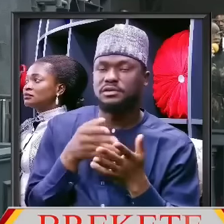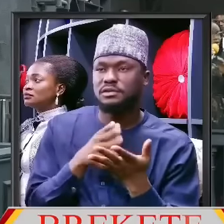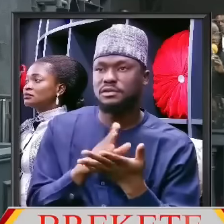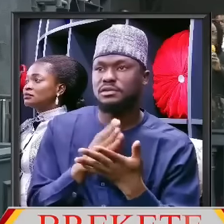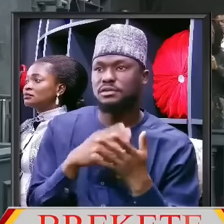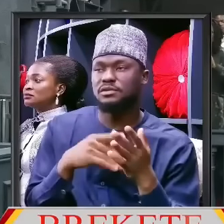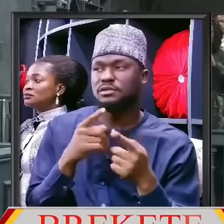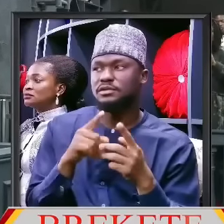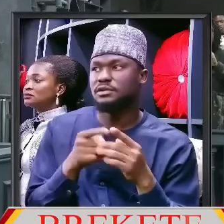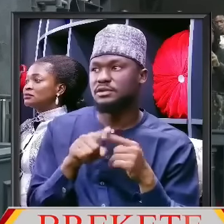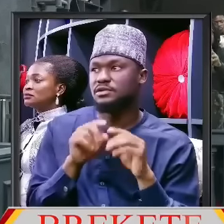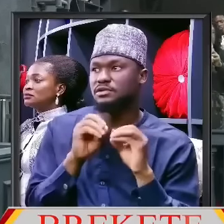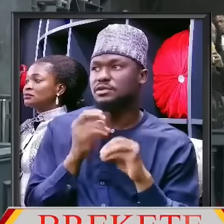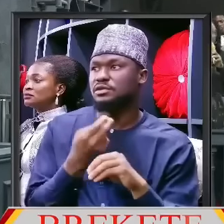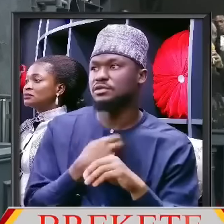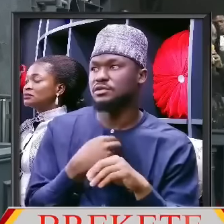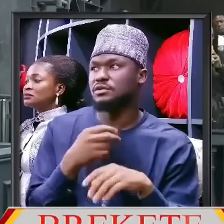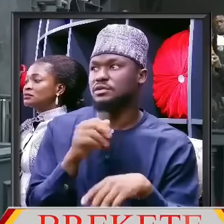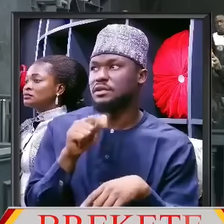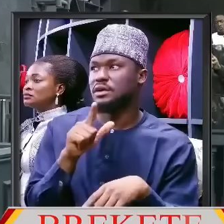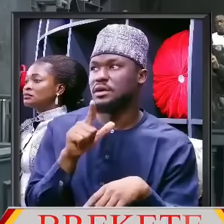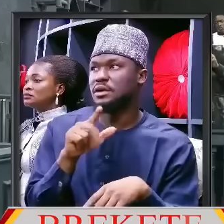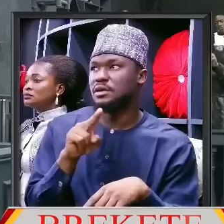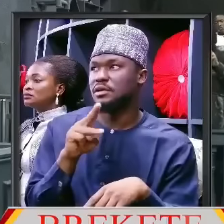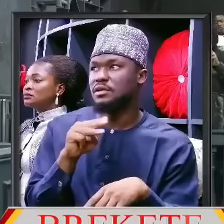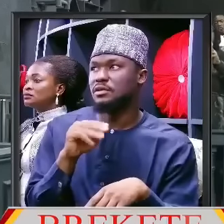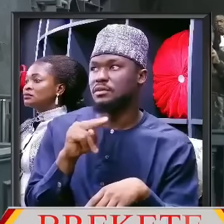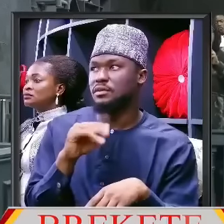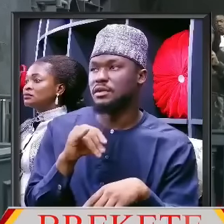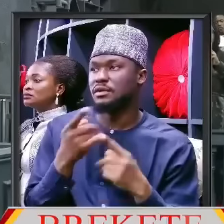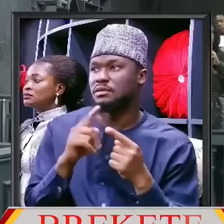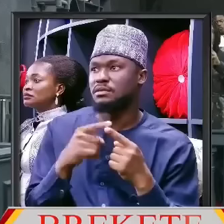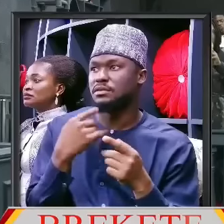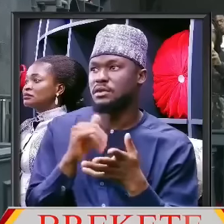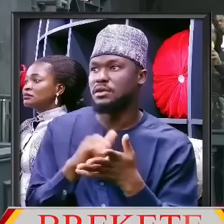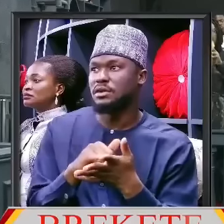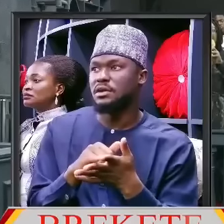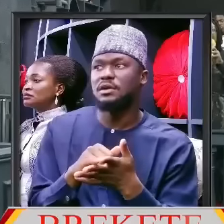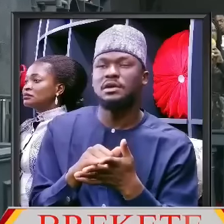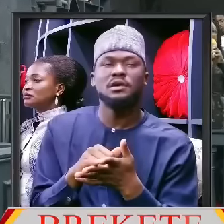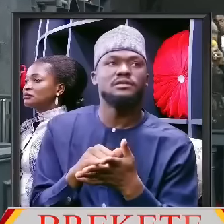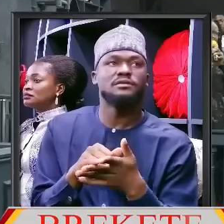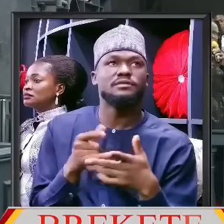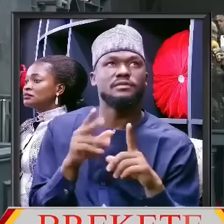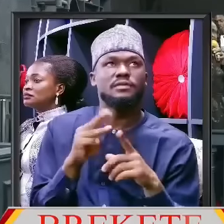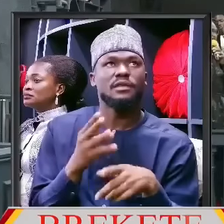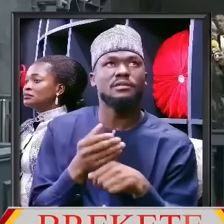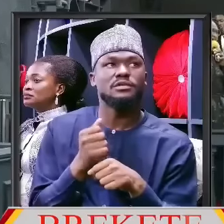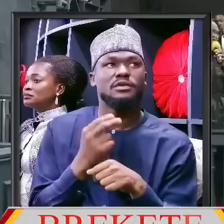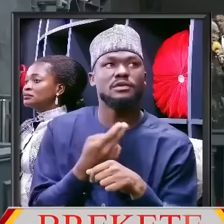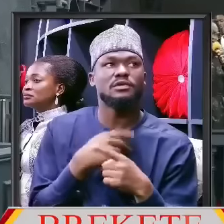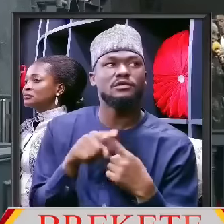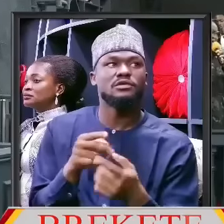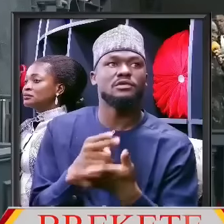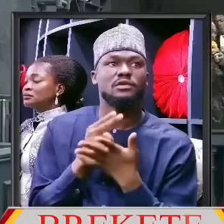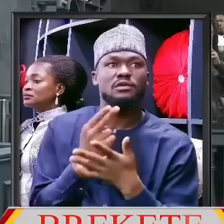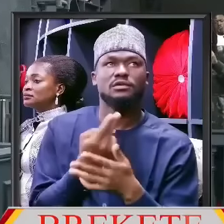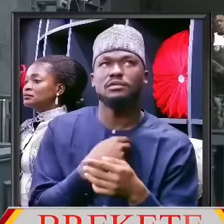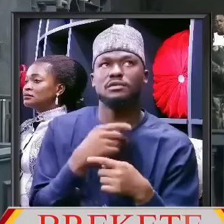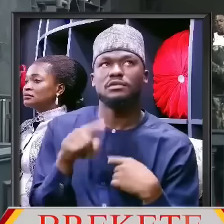them can't educate us. So alumni can't enter the matter, can't say, okay, make them carry us, make them help us